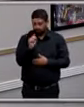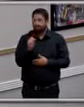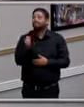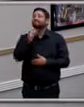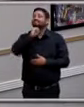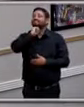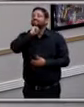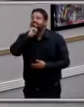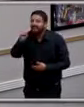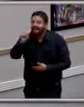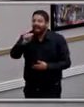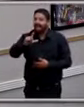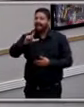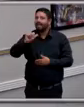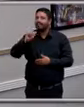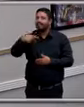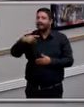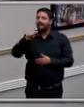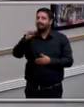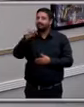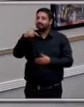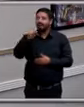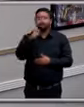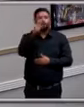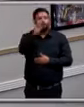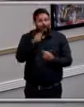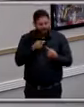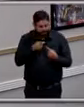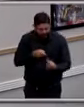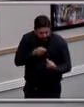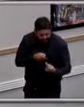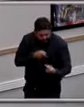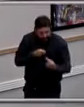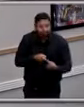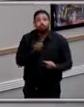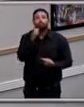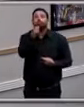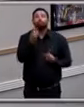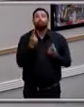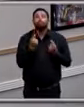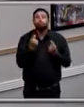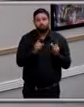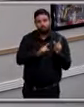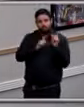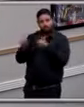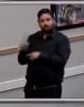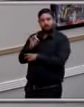having difficulties with your Chromebook, please come to